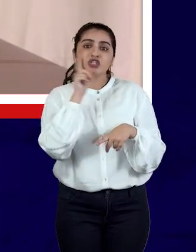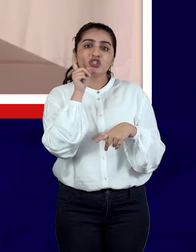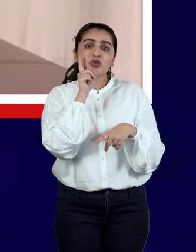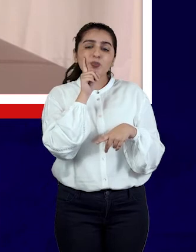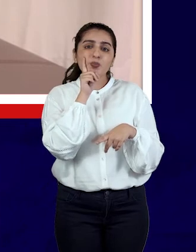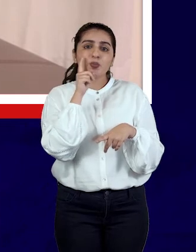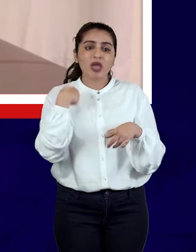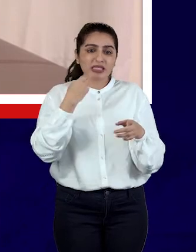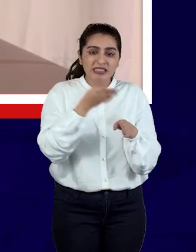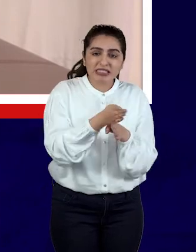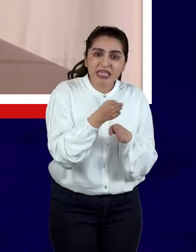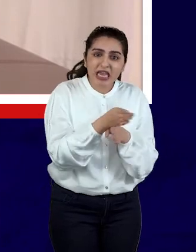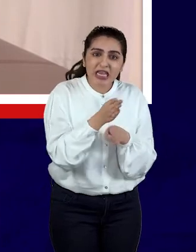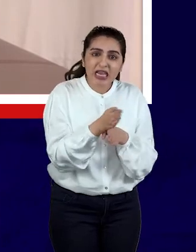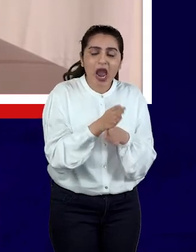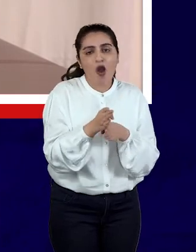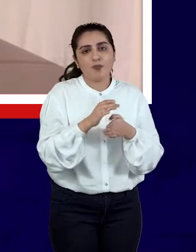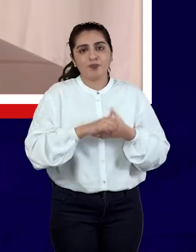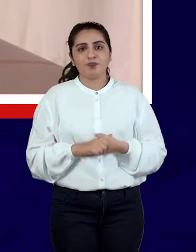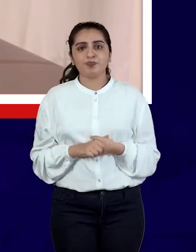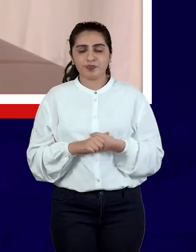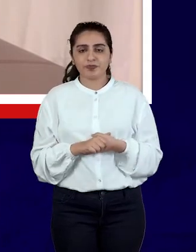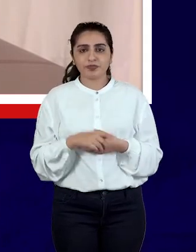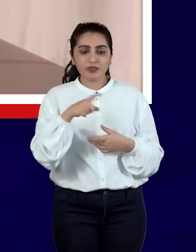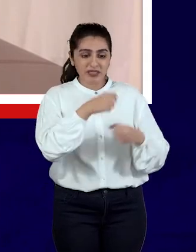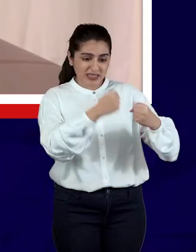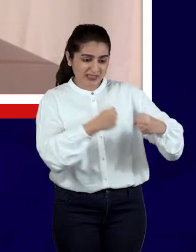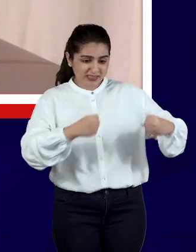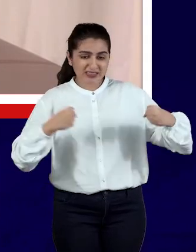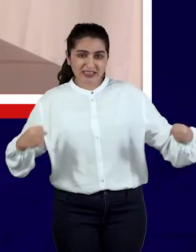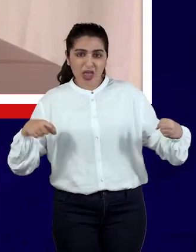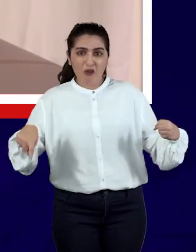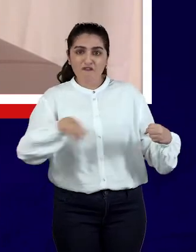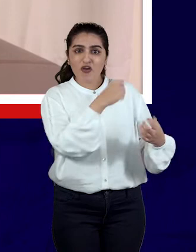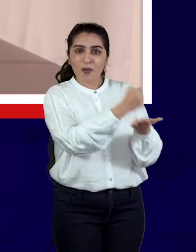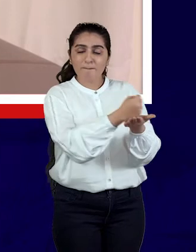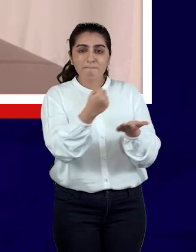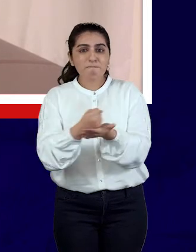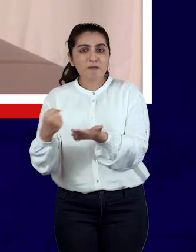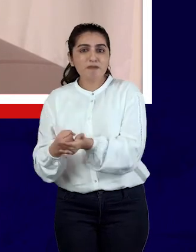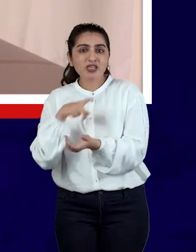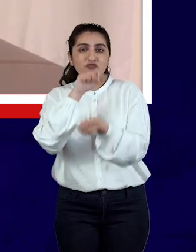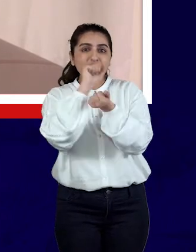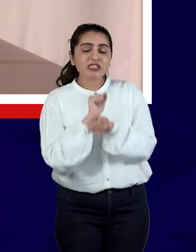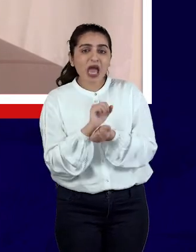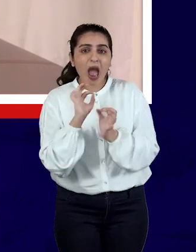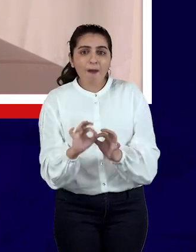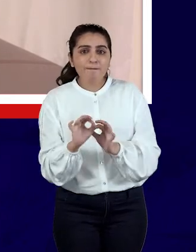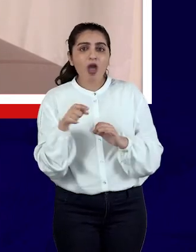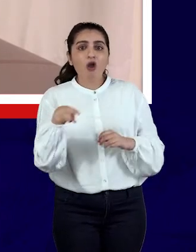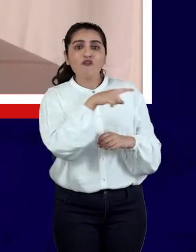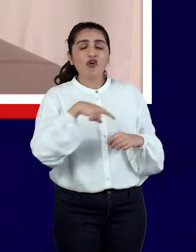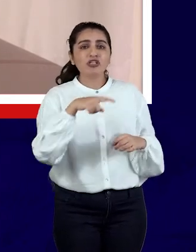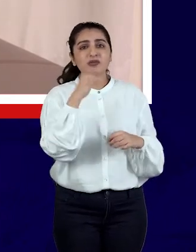when I was in the situation teaching. The inmates who were sitting in the chair as the client, it didn't matter